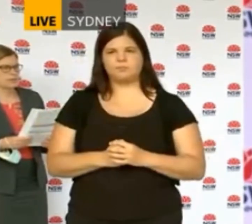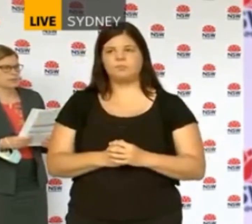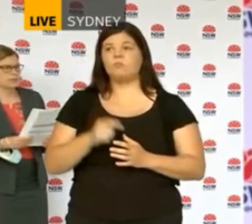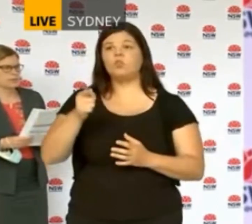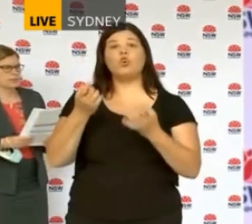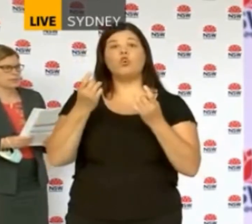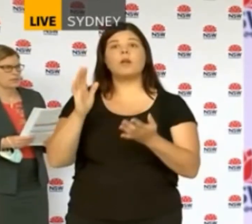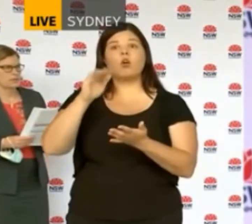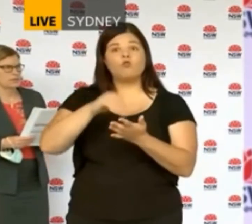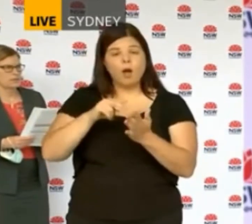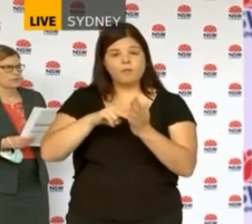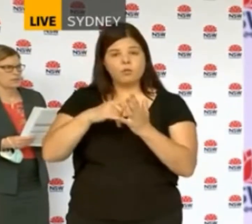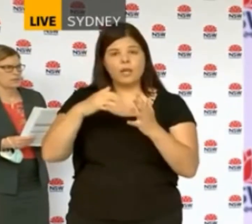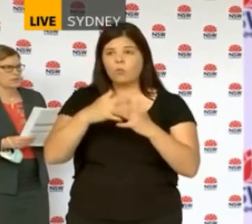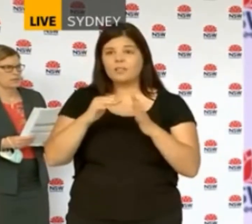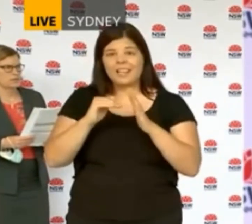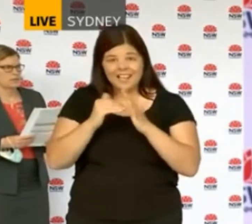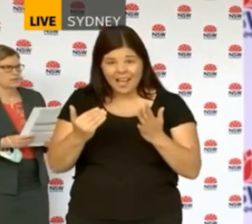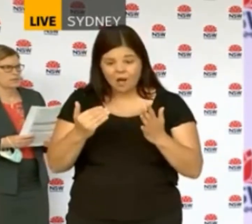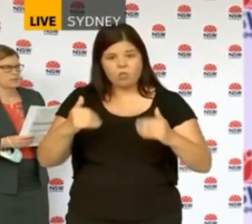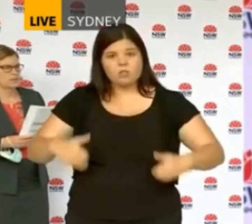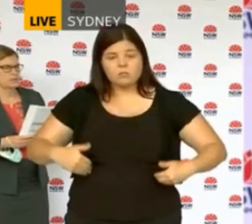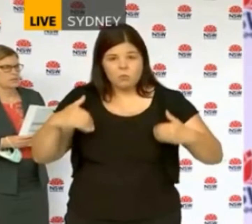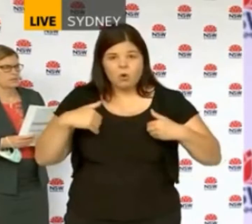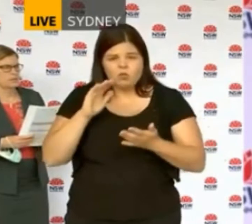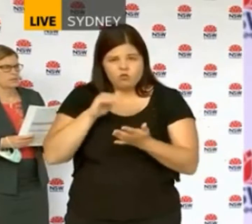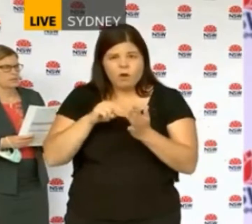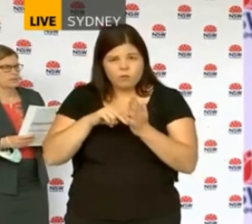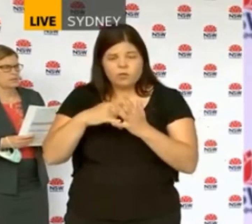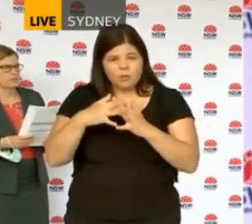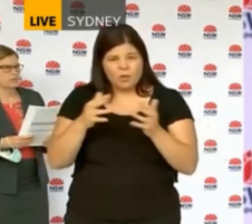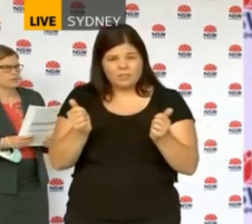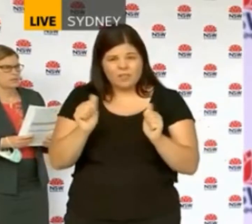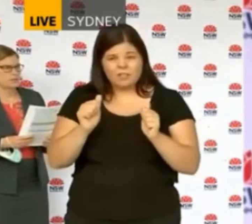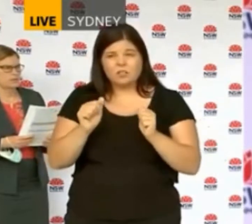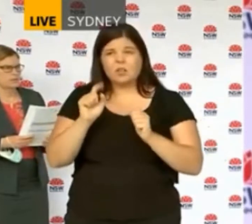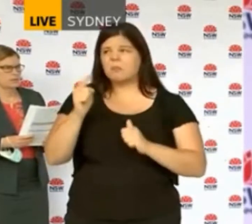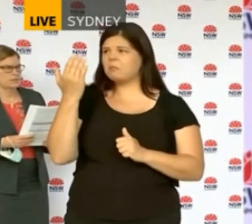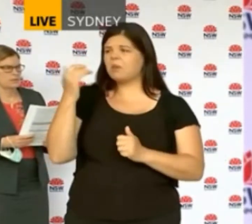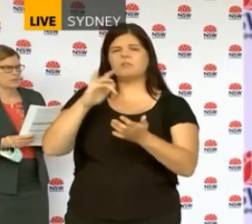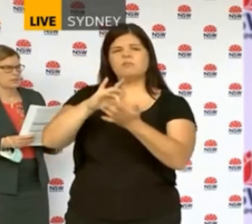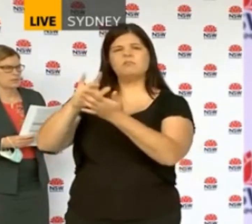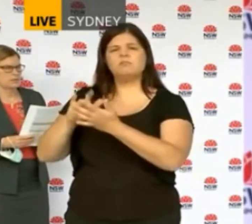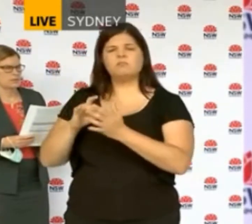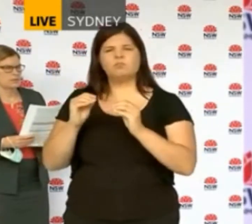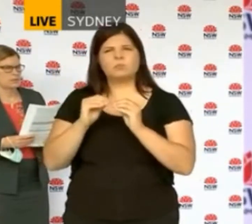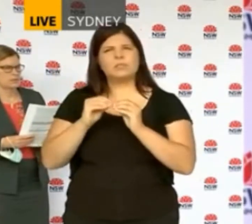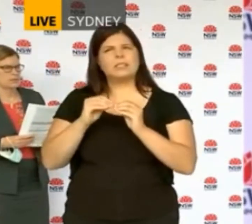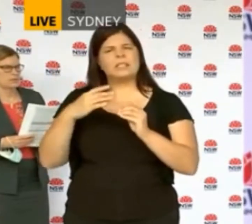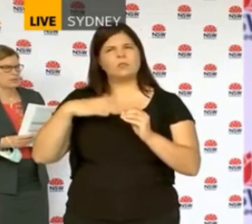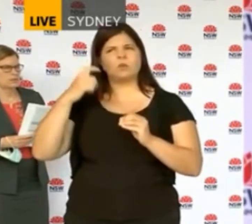South Wales and you've travelled to New South Wales from those locations, there is a sense of retrospectivity